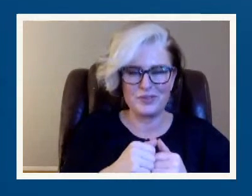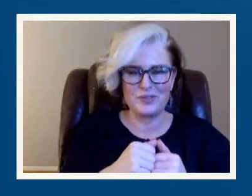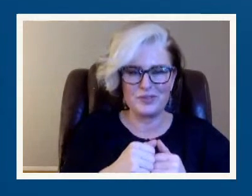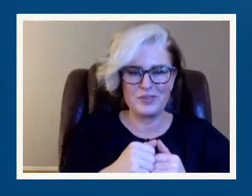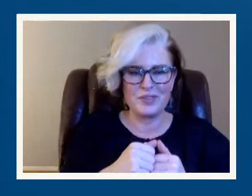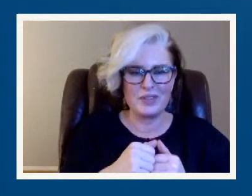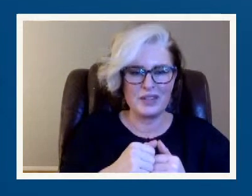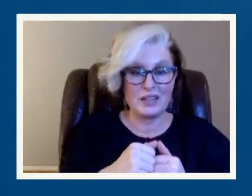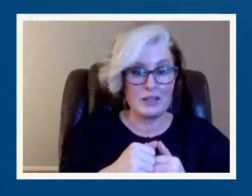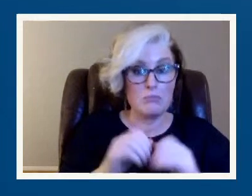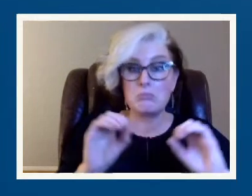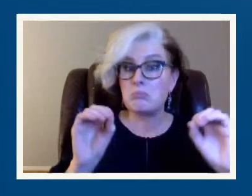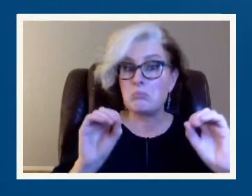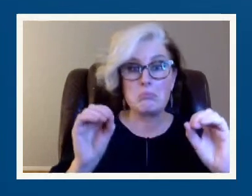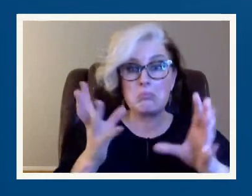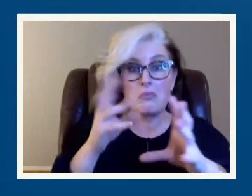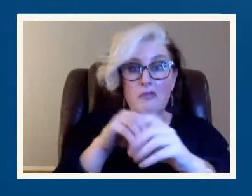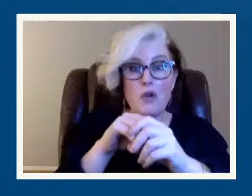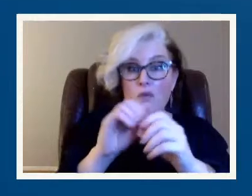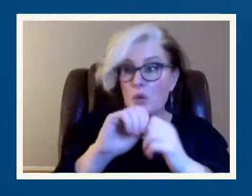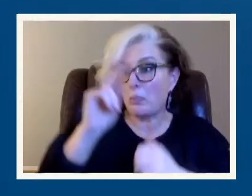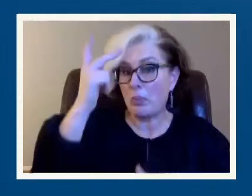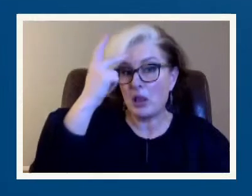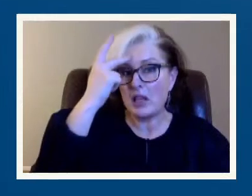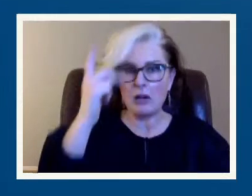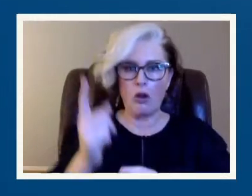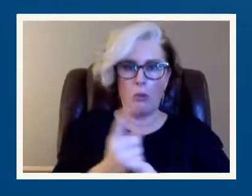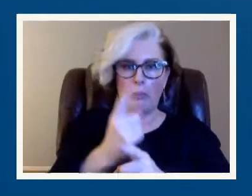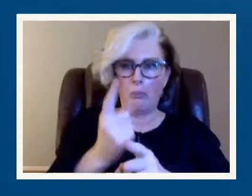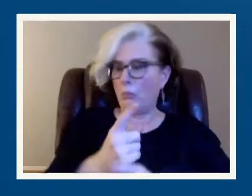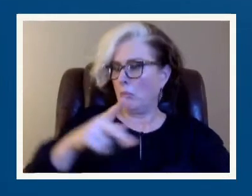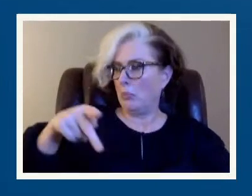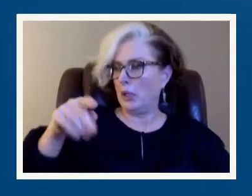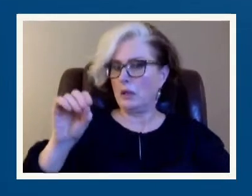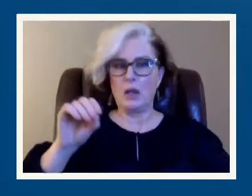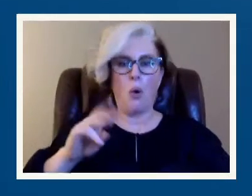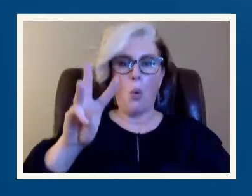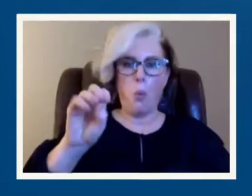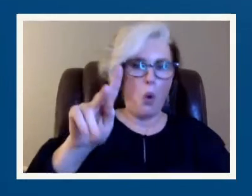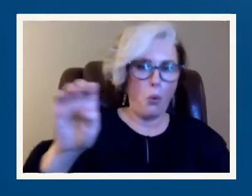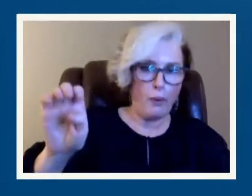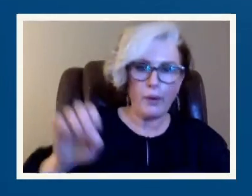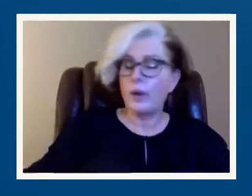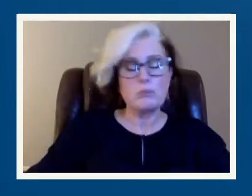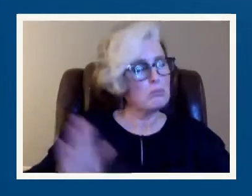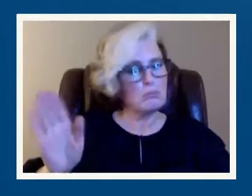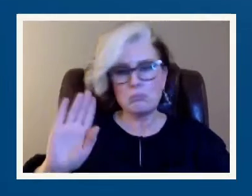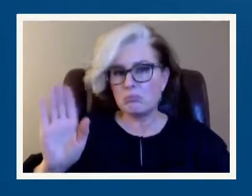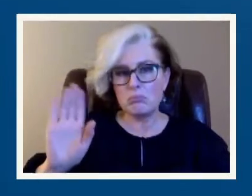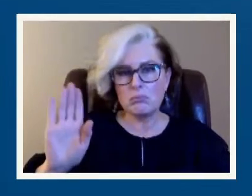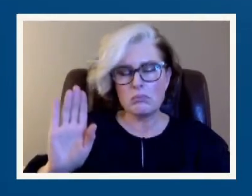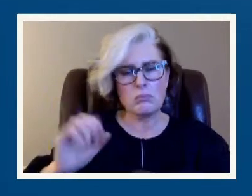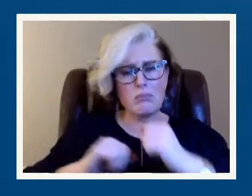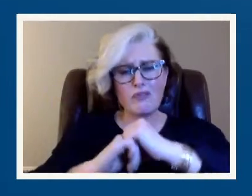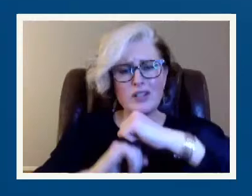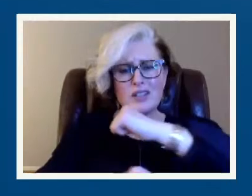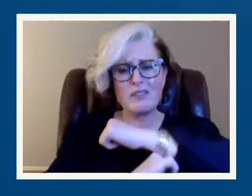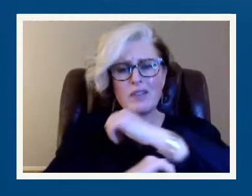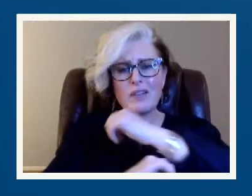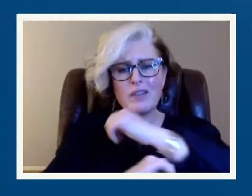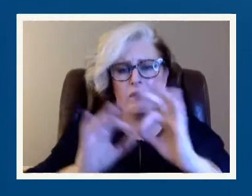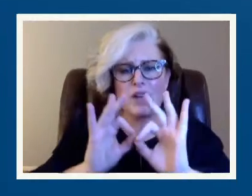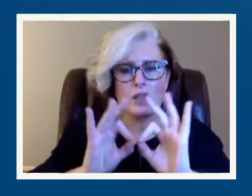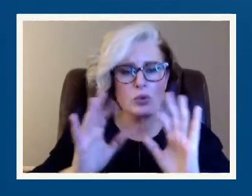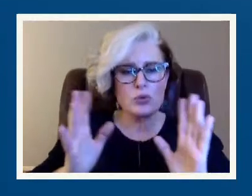it has nothing to do, by the way, with political correctness or being too woke. It's about fundamental values that